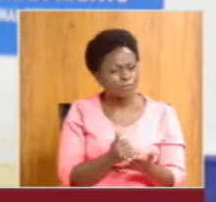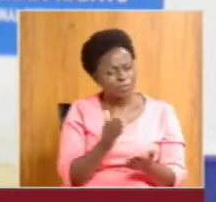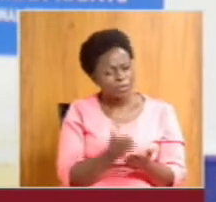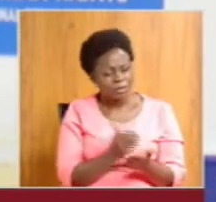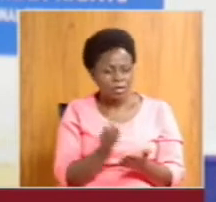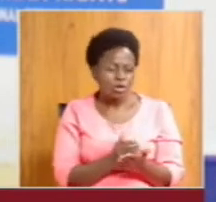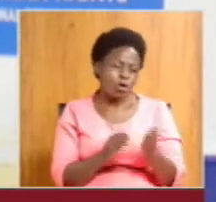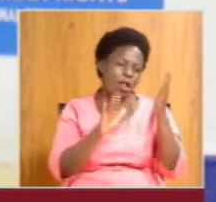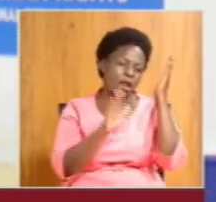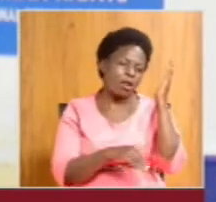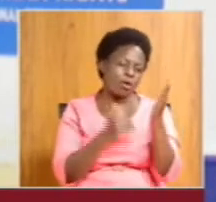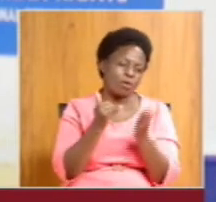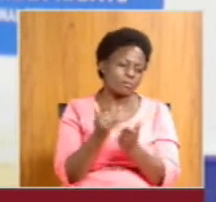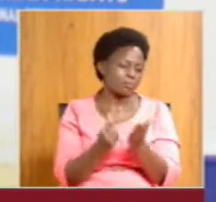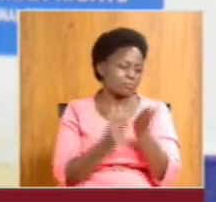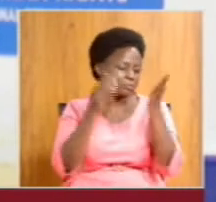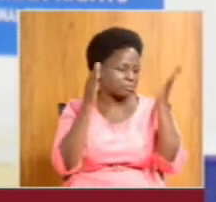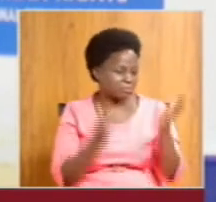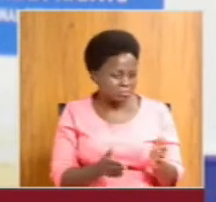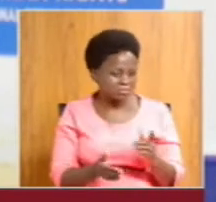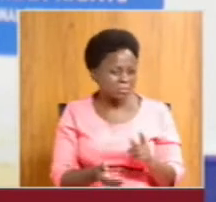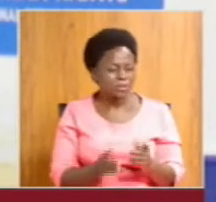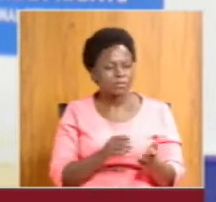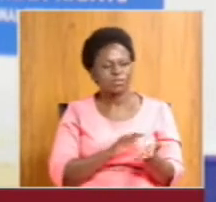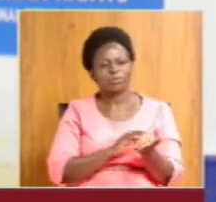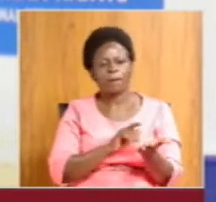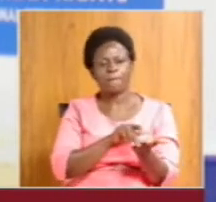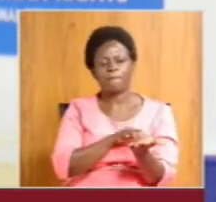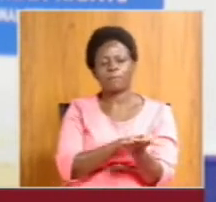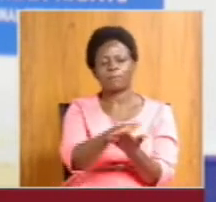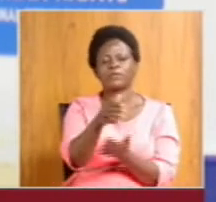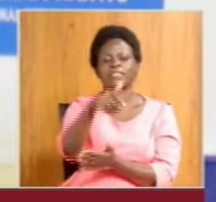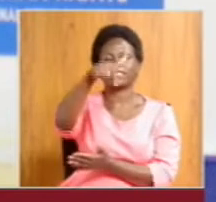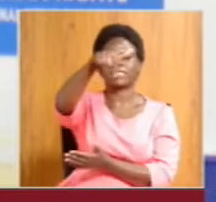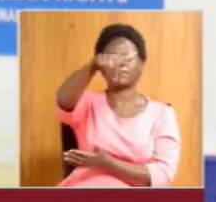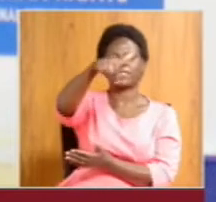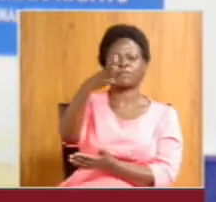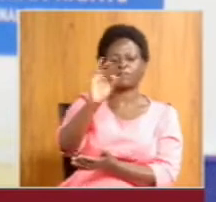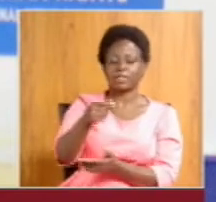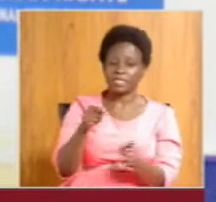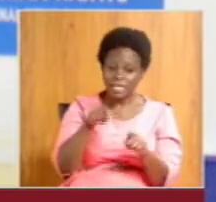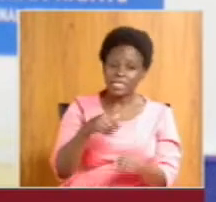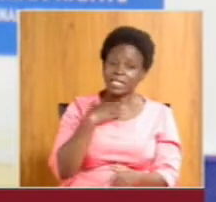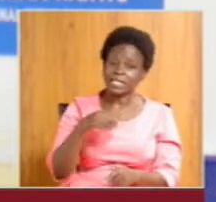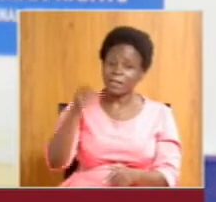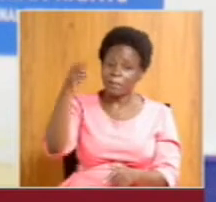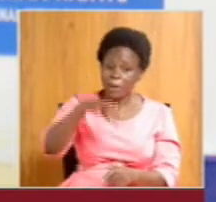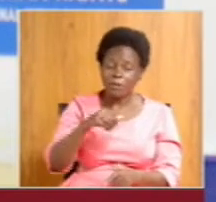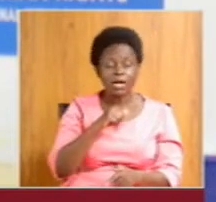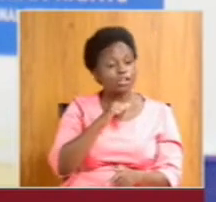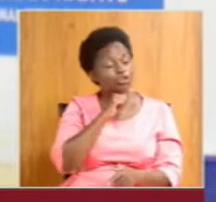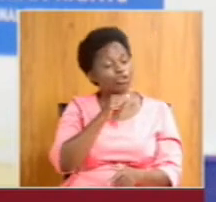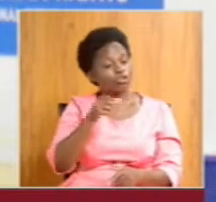average or low-earning Ugandan to be able to part with 750,000, yet they need the electricity not only